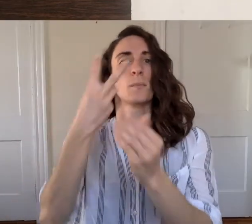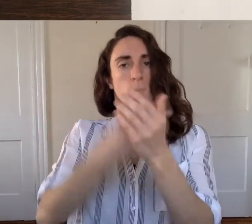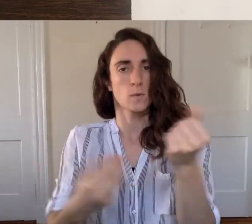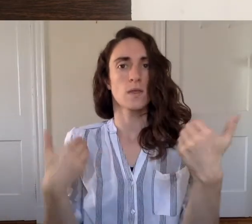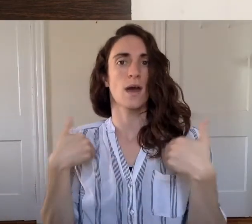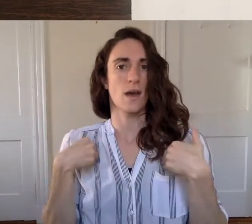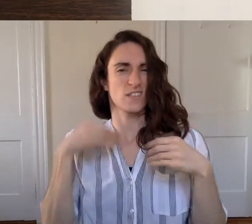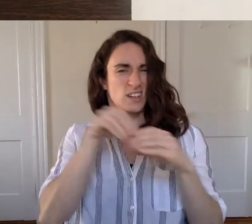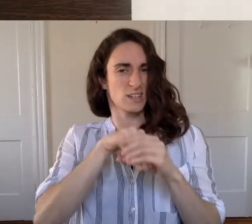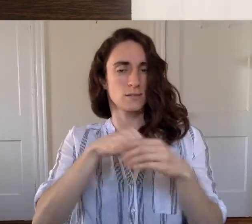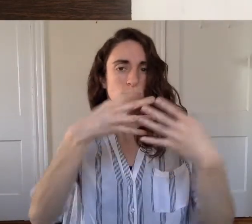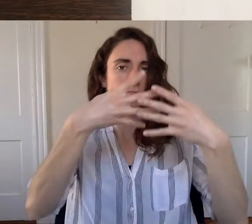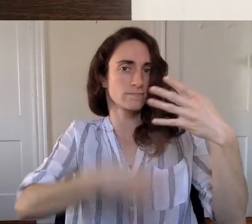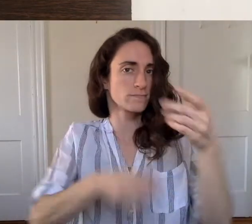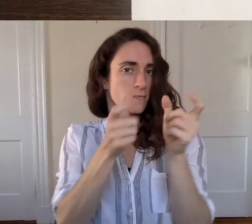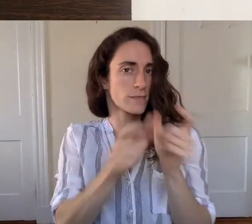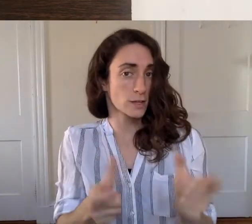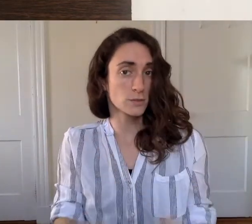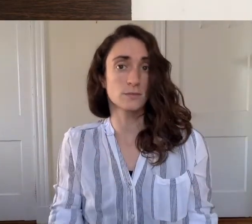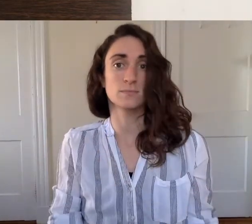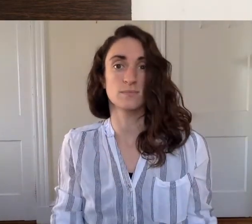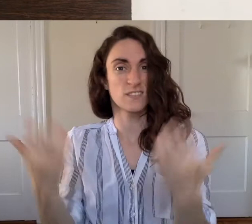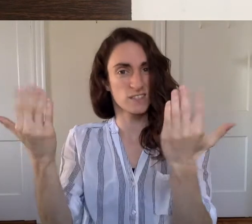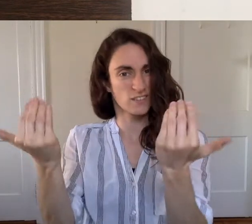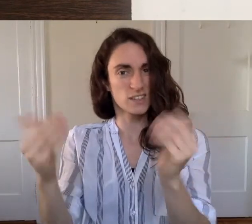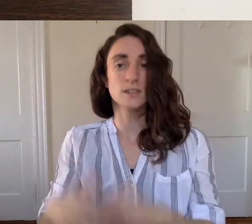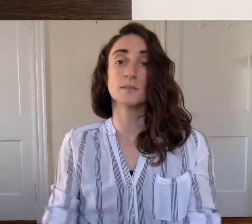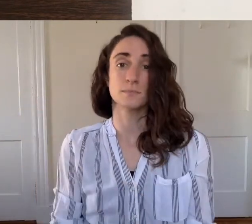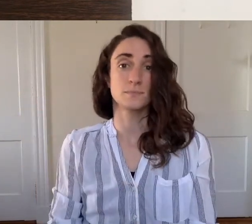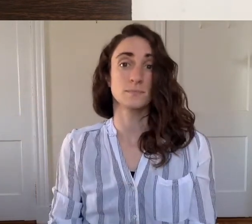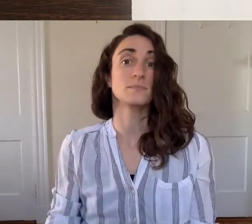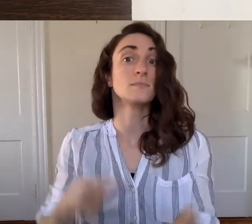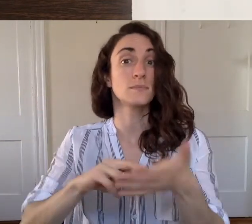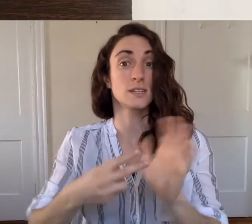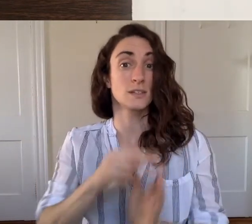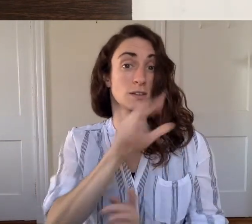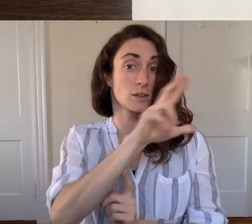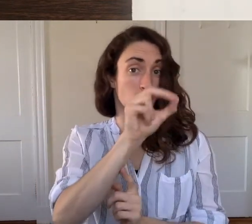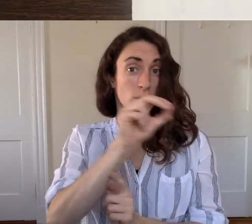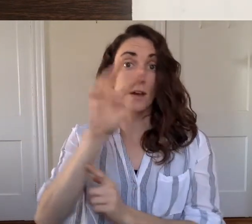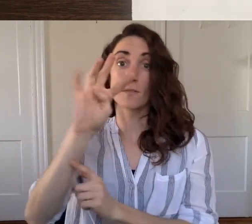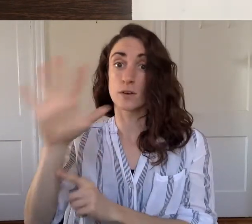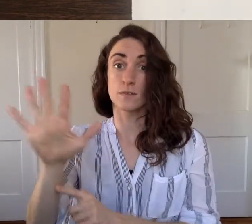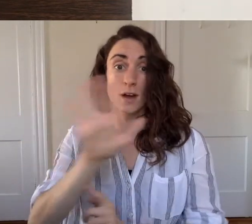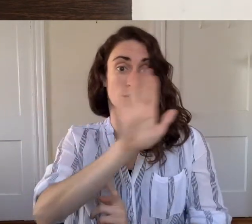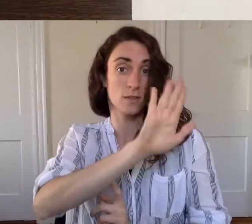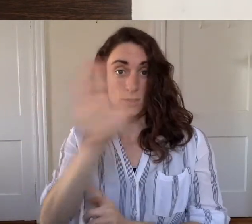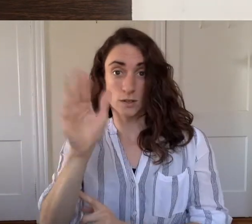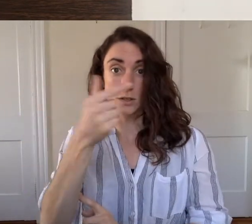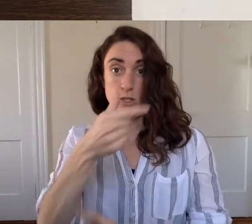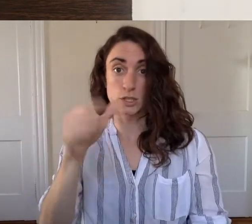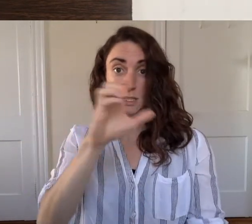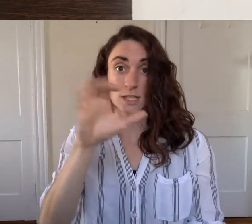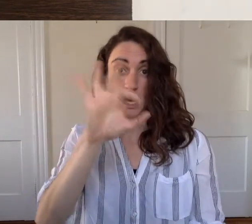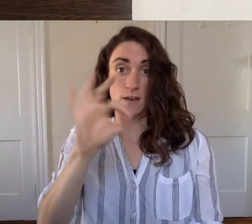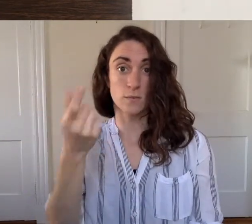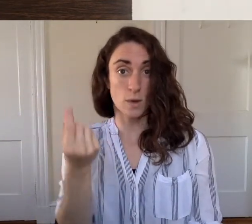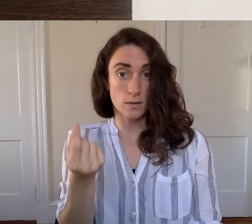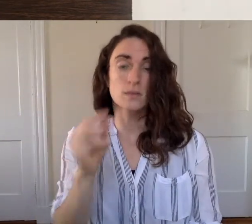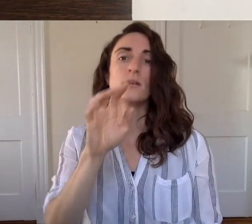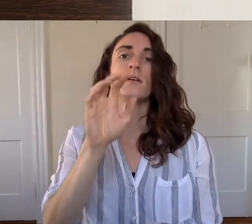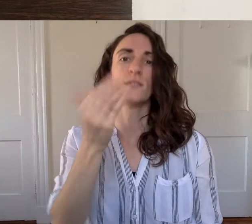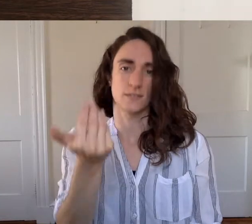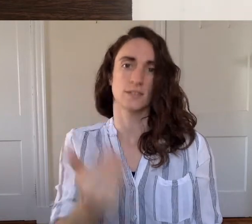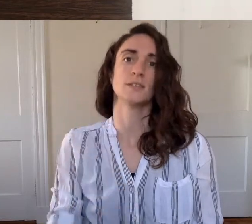The largest of the common factors these two numbers share is 15, so that means the greatest common factor, or GCF of 30 and 45,